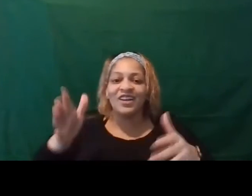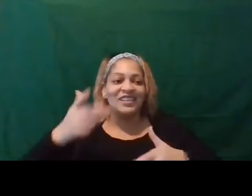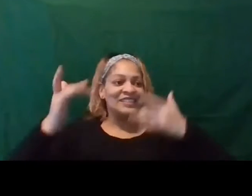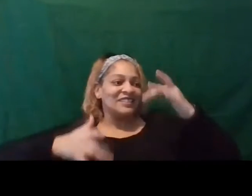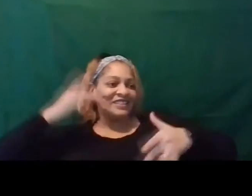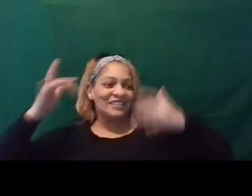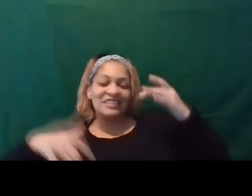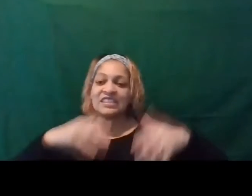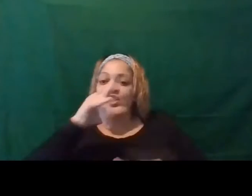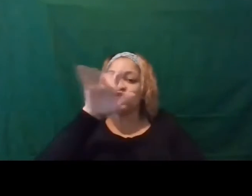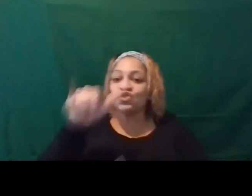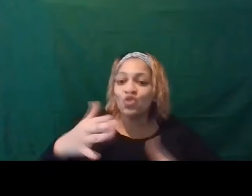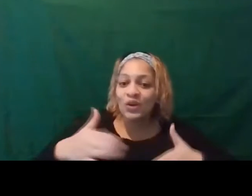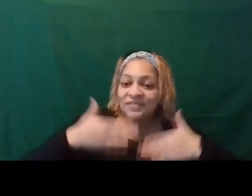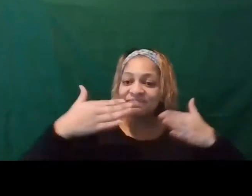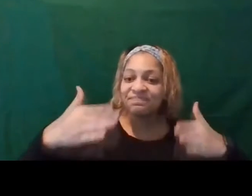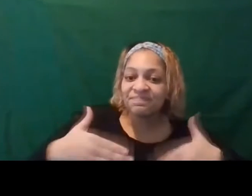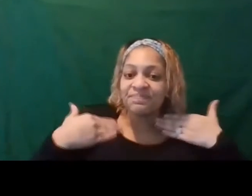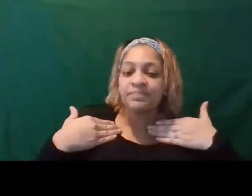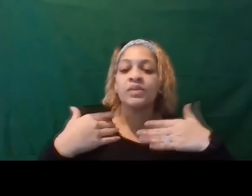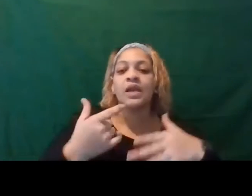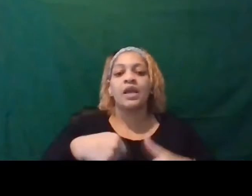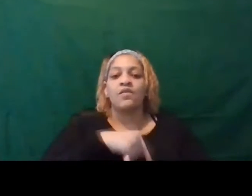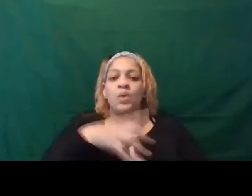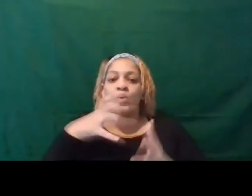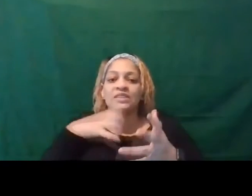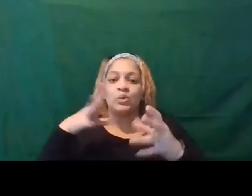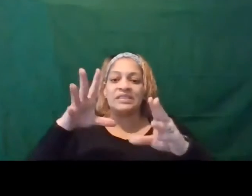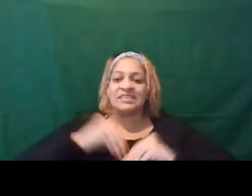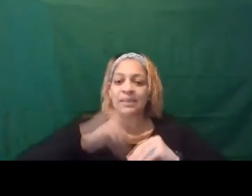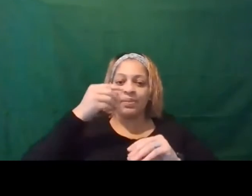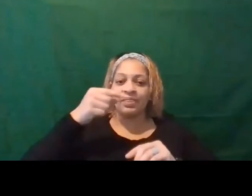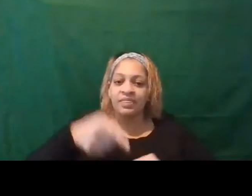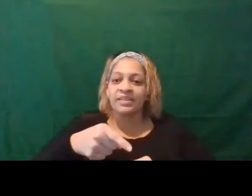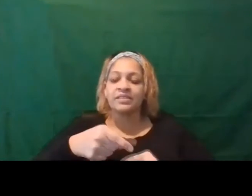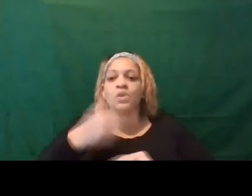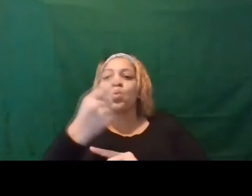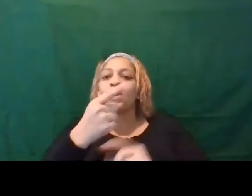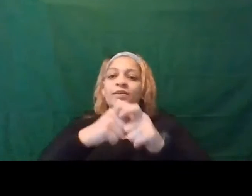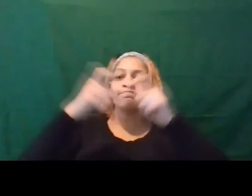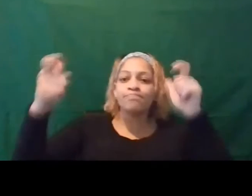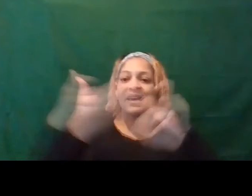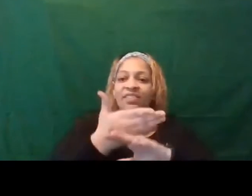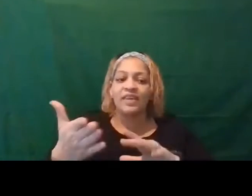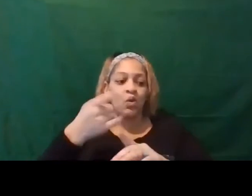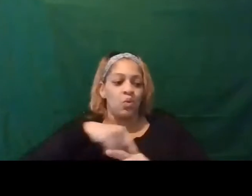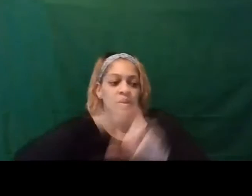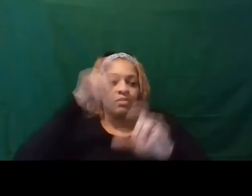to be this and embody it and live this, then there is one really big thing we